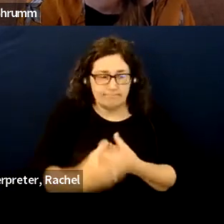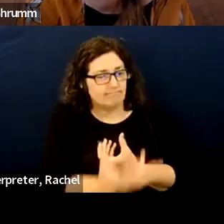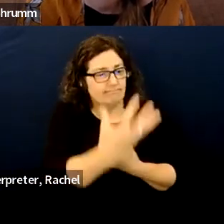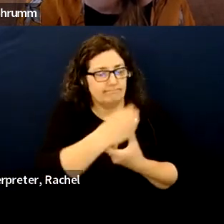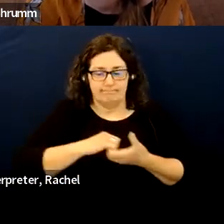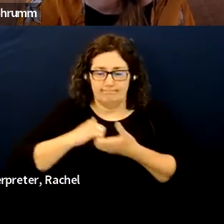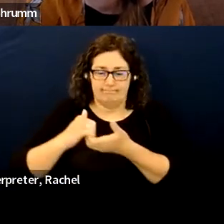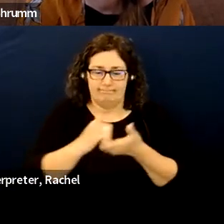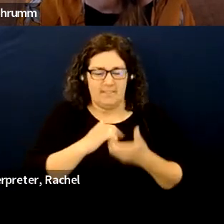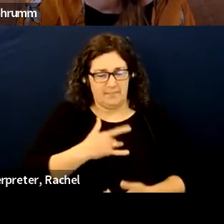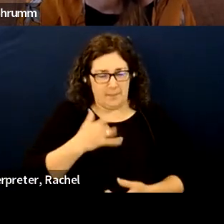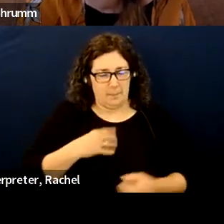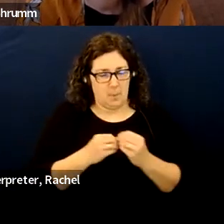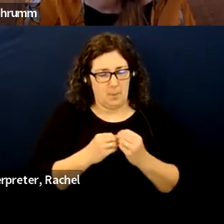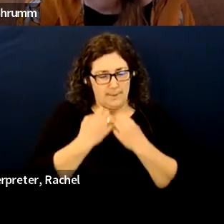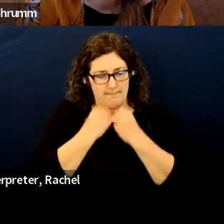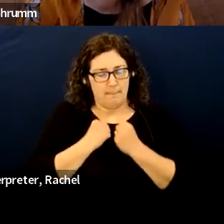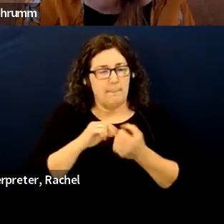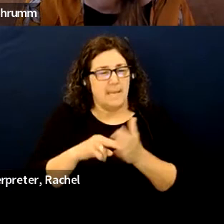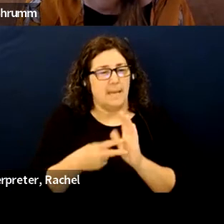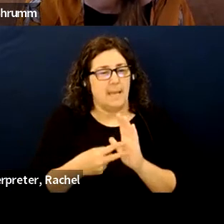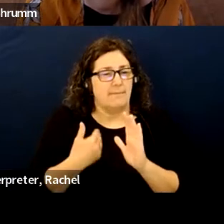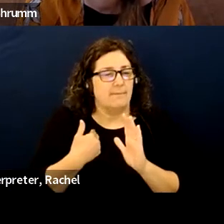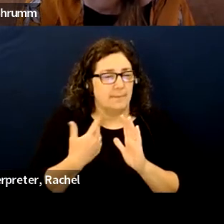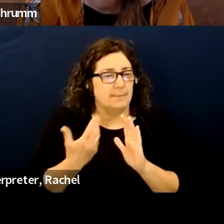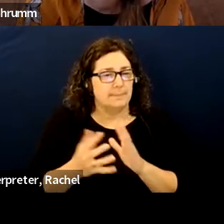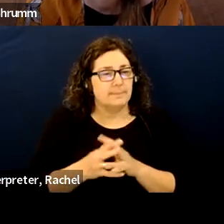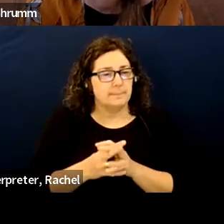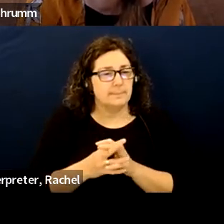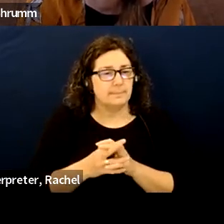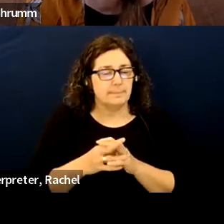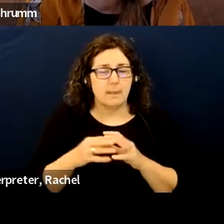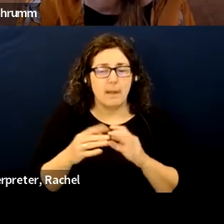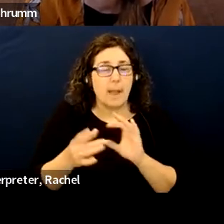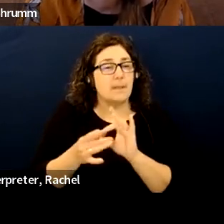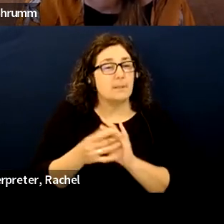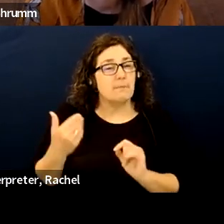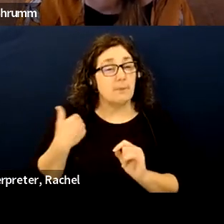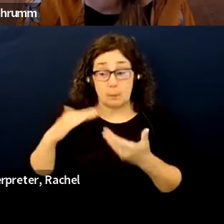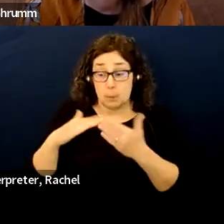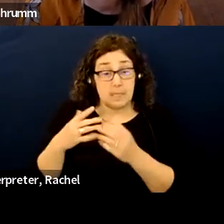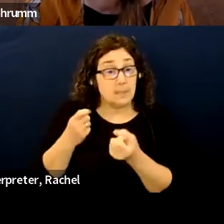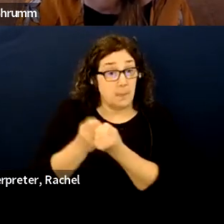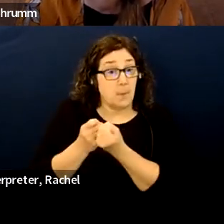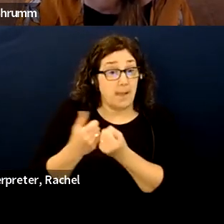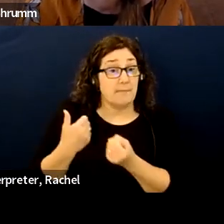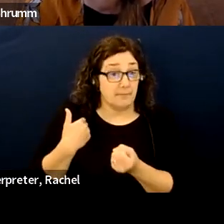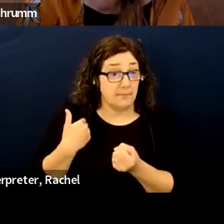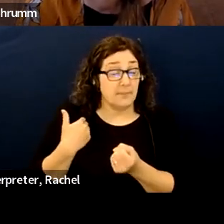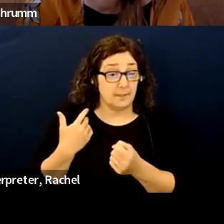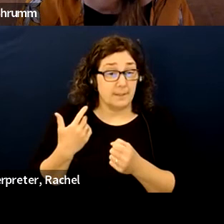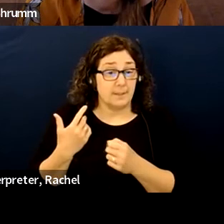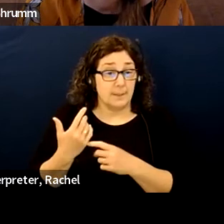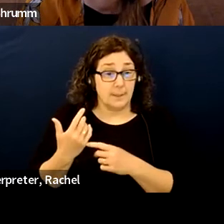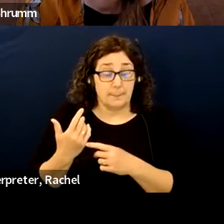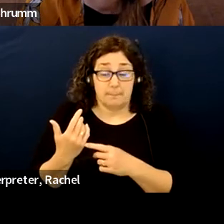It has more meaning when more people are involved. And I mentioned earlier having that community support where